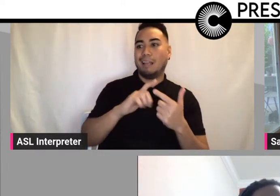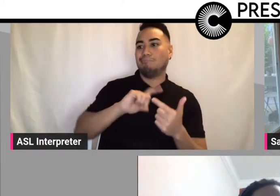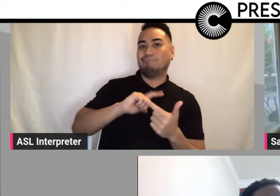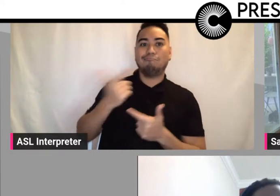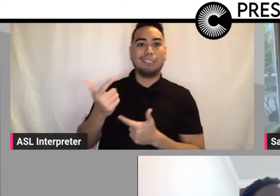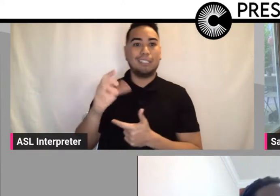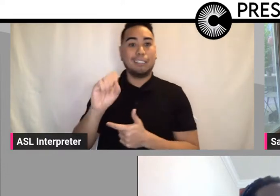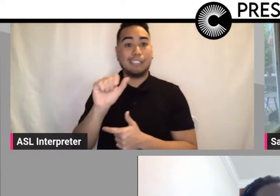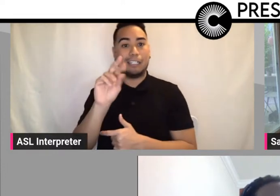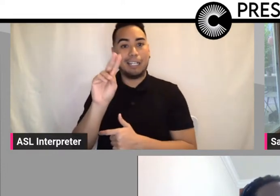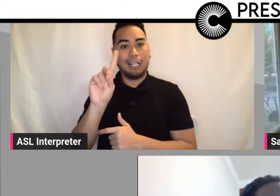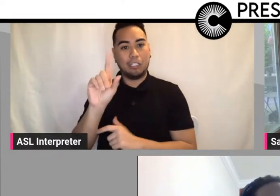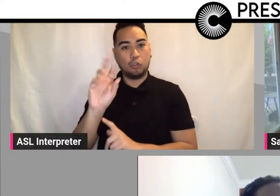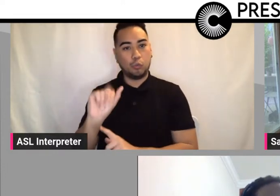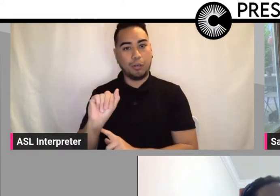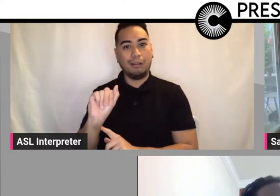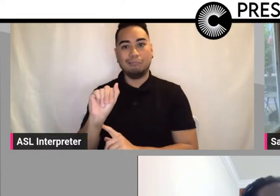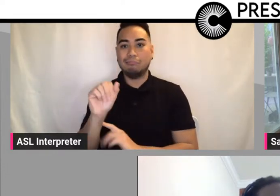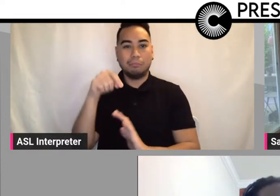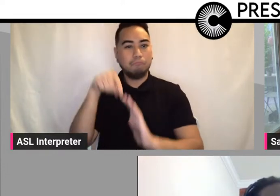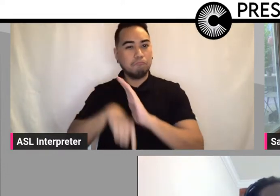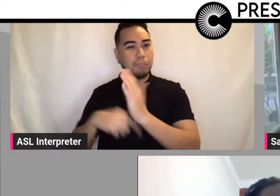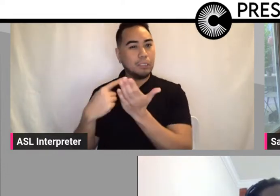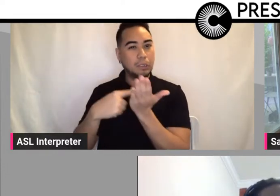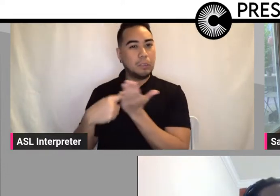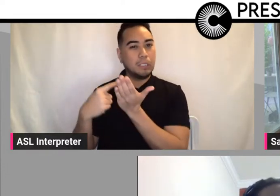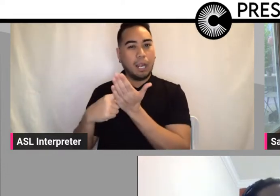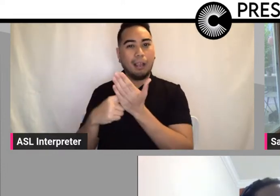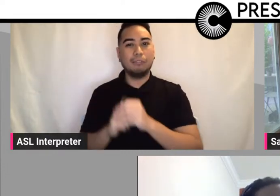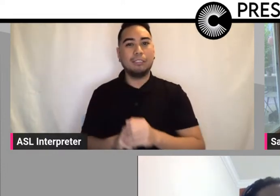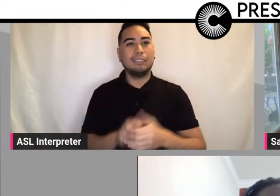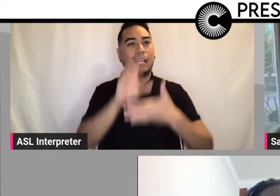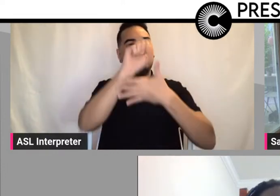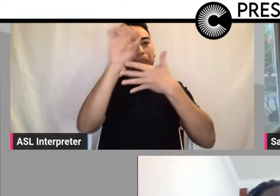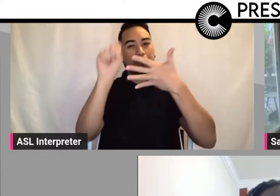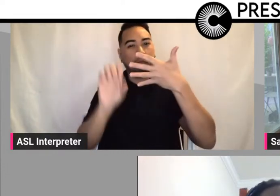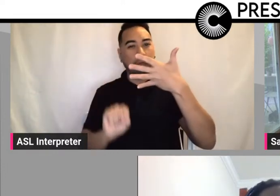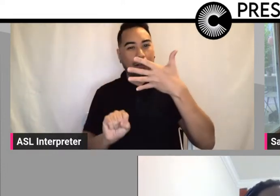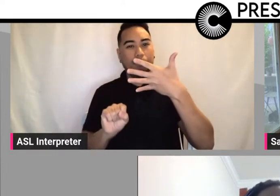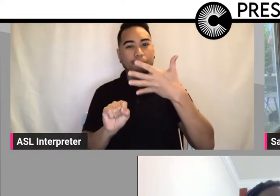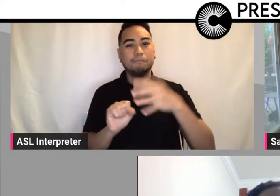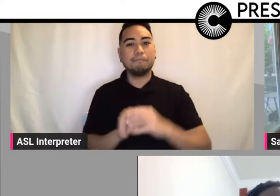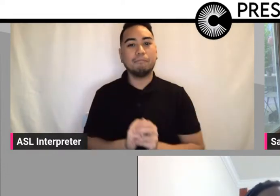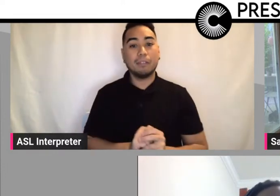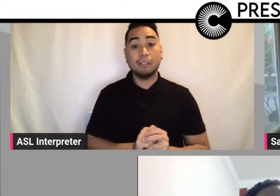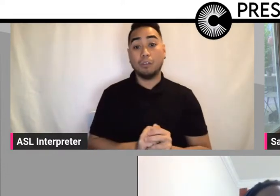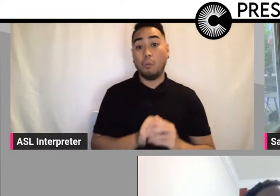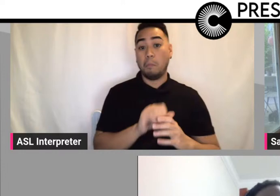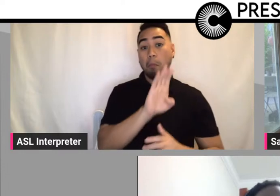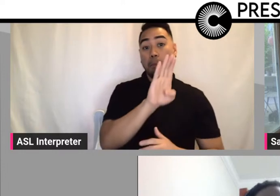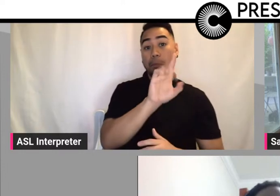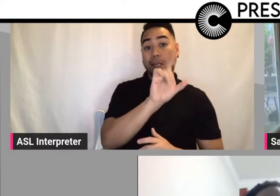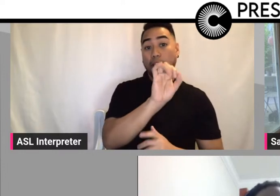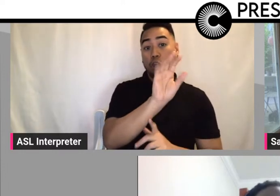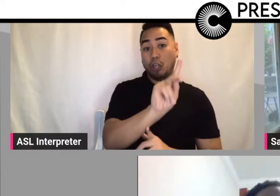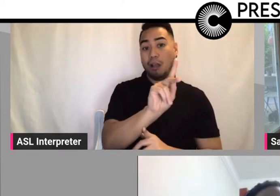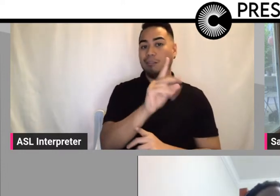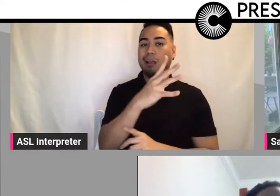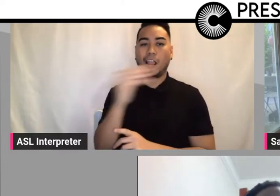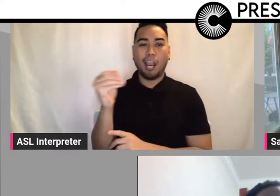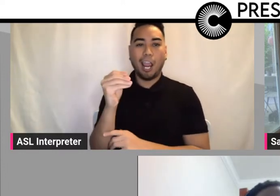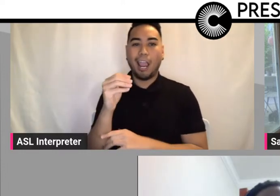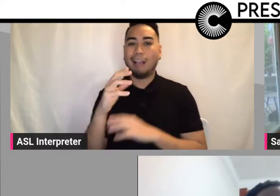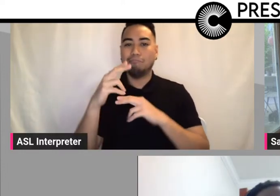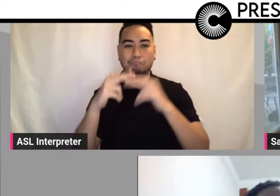deep dive on what each part of the curriculum is. So the Block and Build curriculum is designed to offer analyses